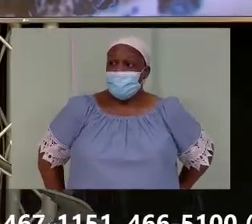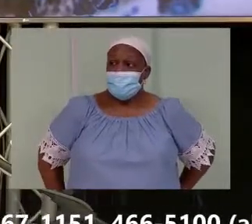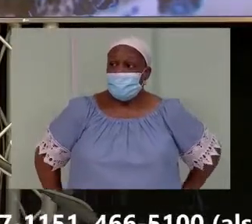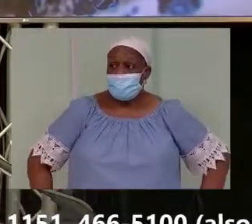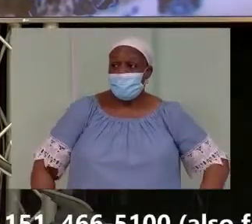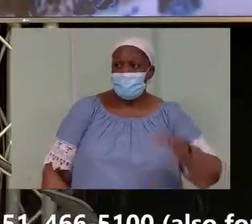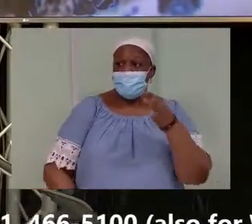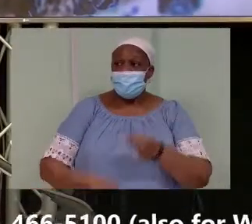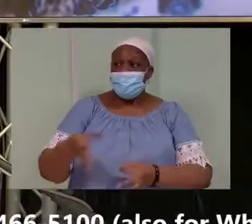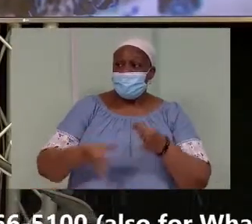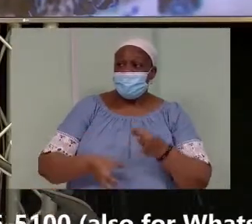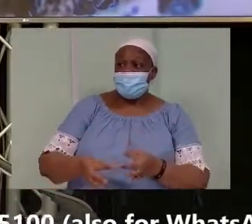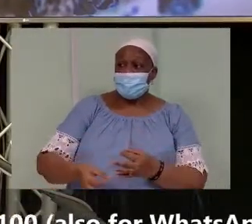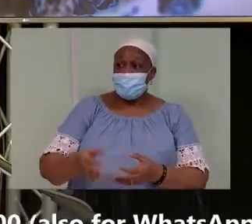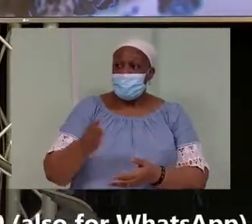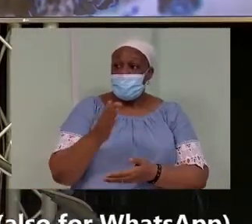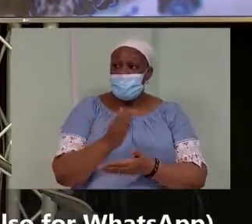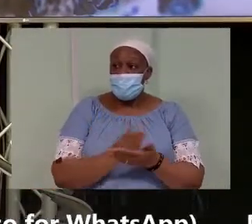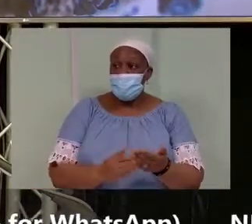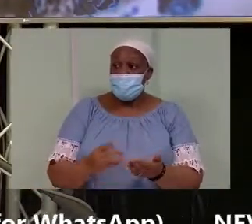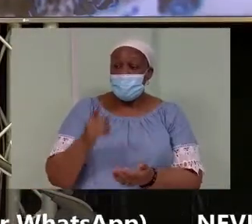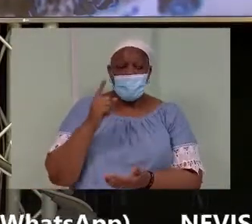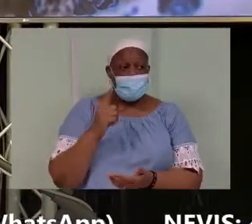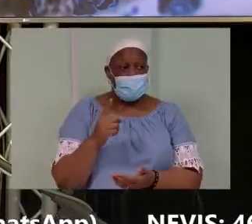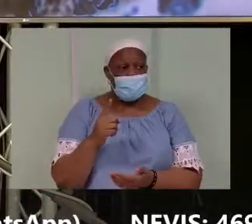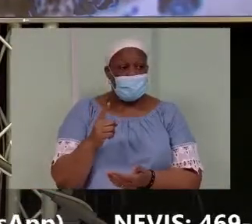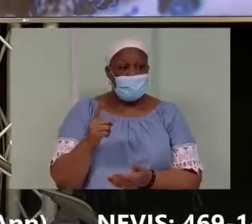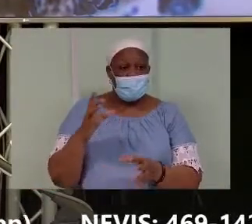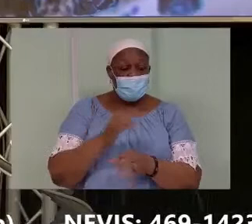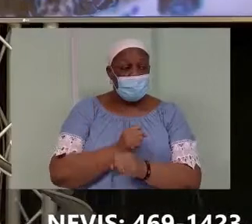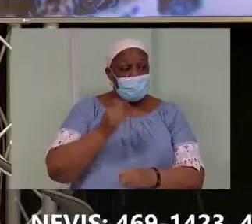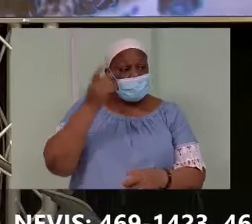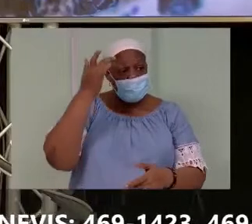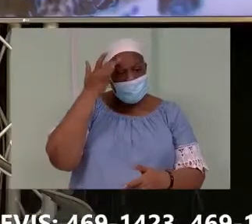at school, how long should that child stay at school?